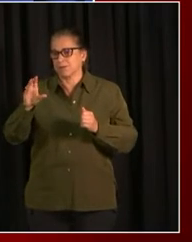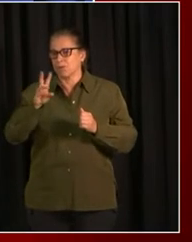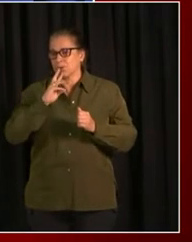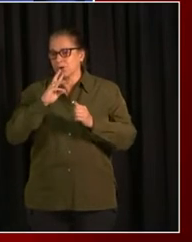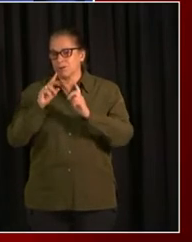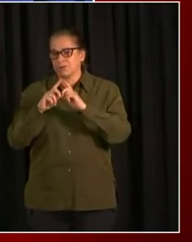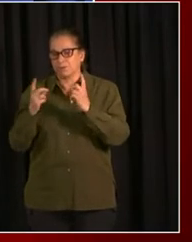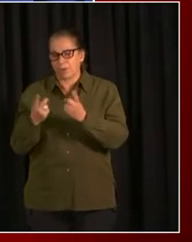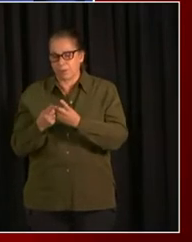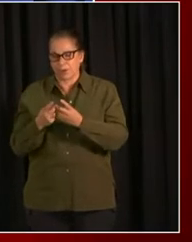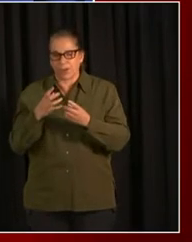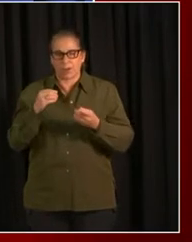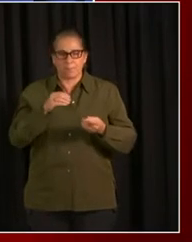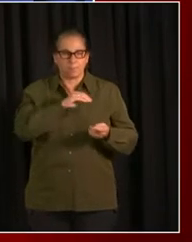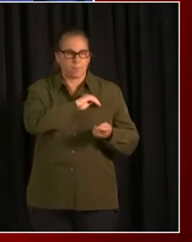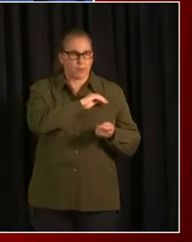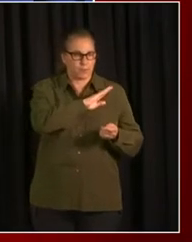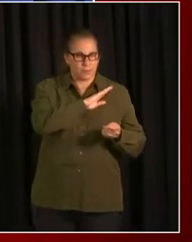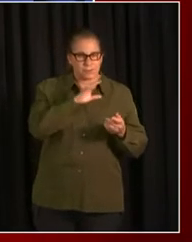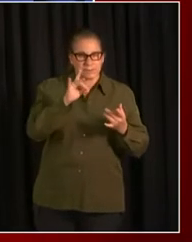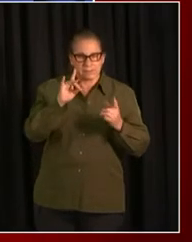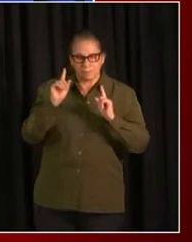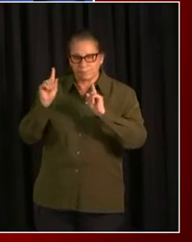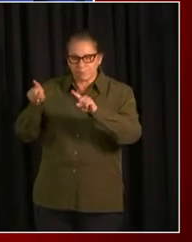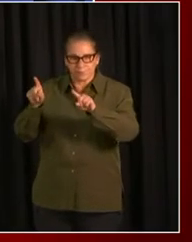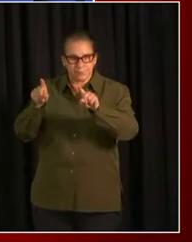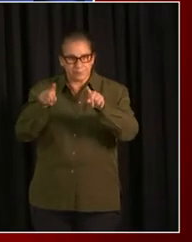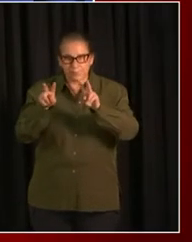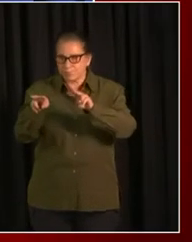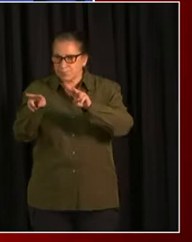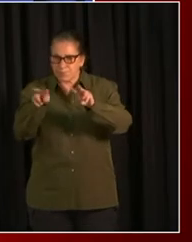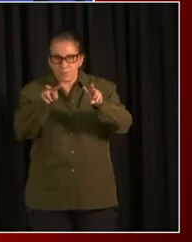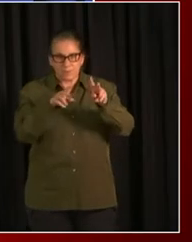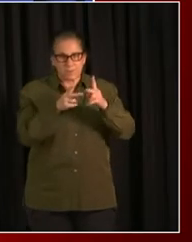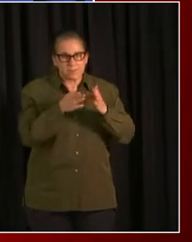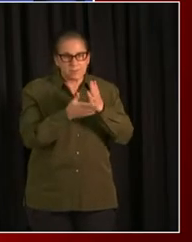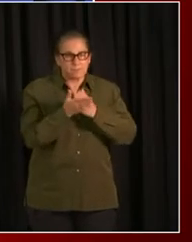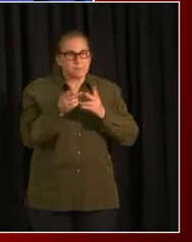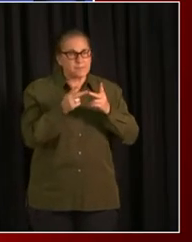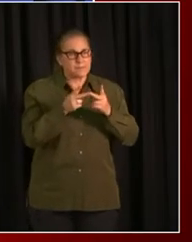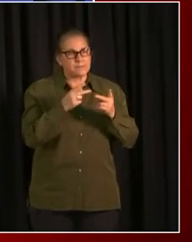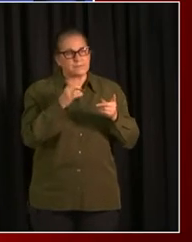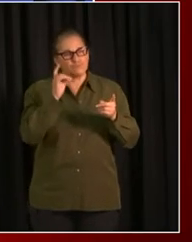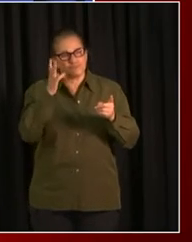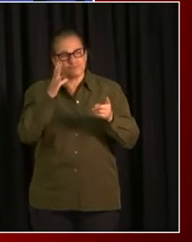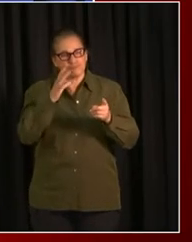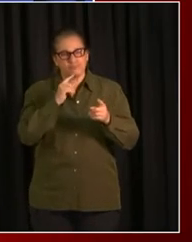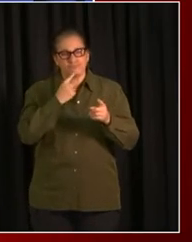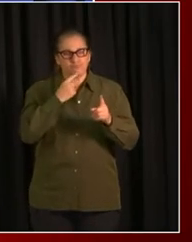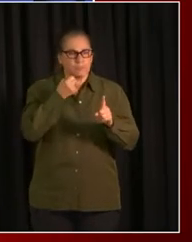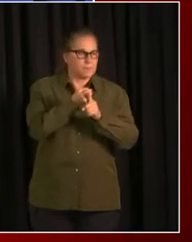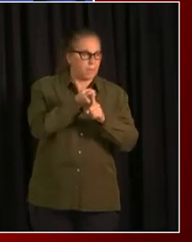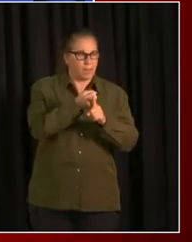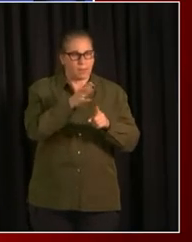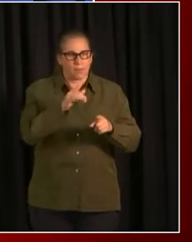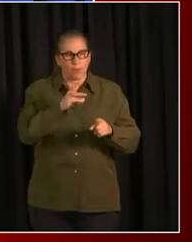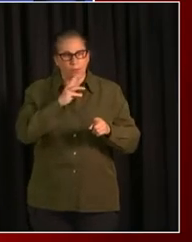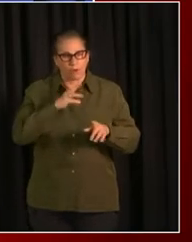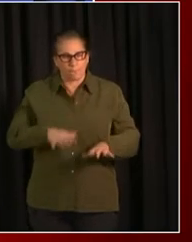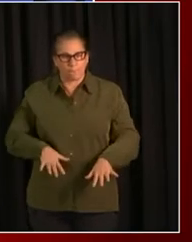Bowser toured some of the sites that were severely impacted and neighborhoods in Riggs Park and in Edgewood over the